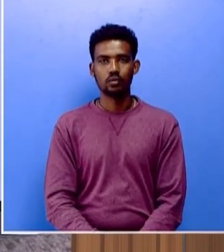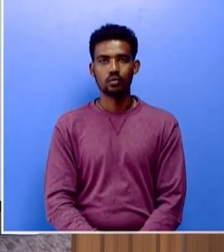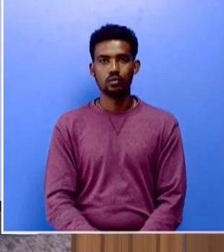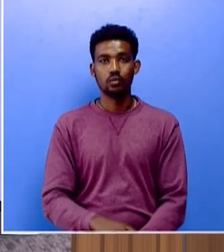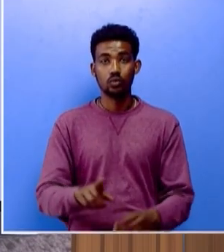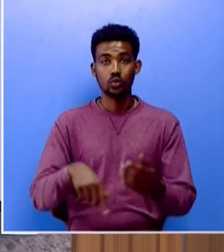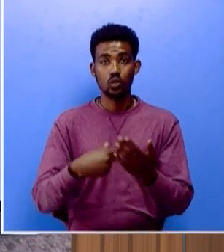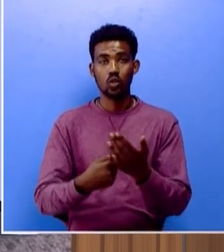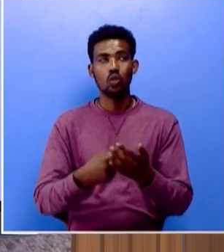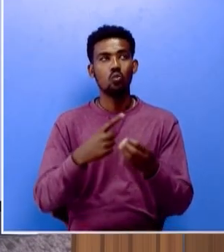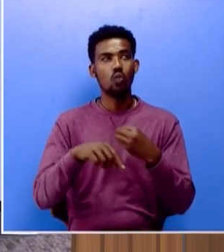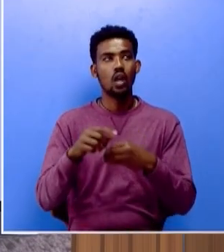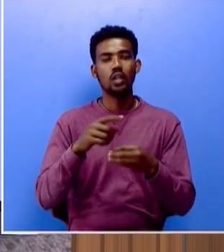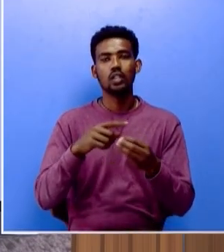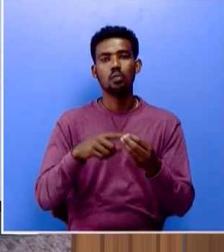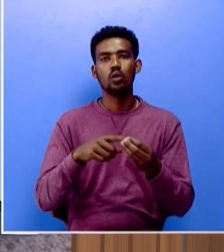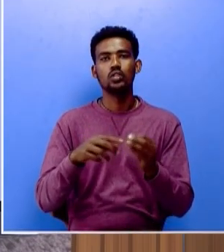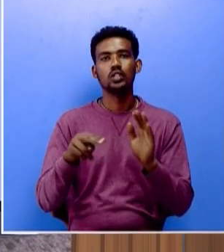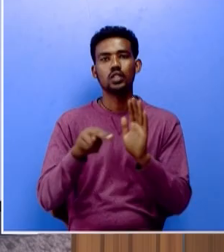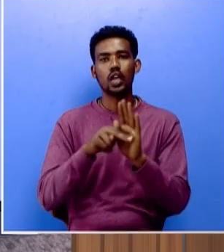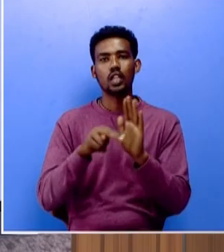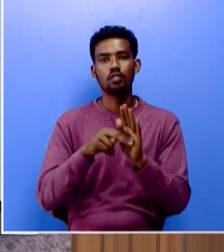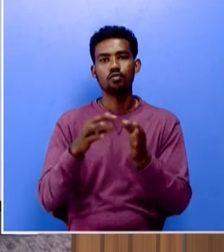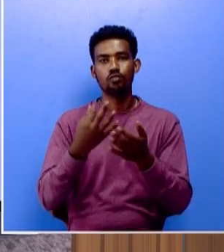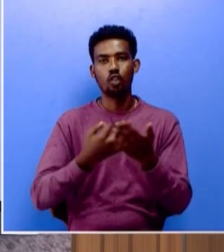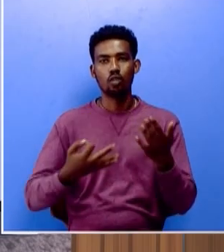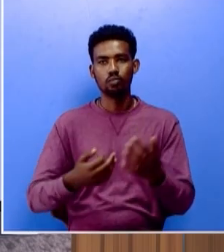So, what about it is a negative form?